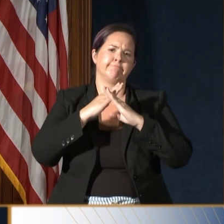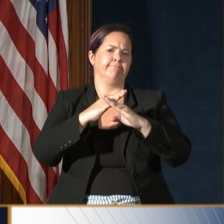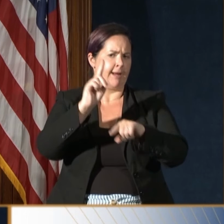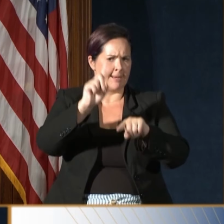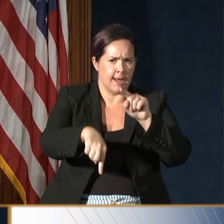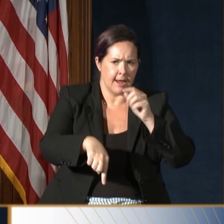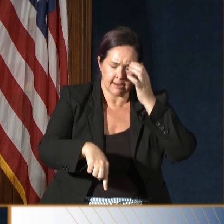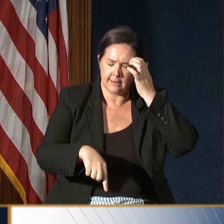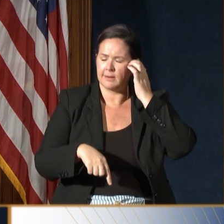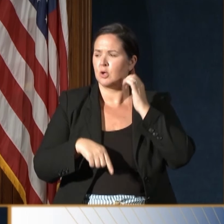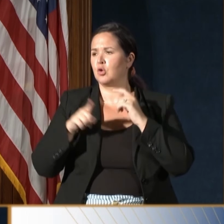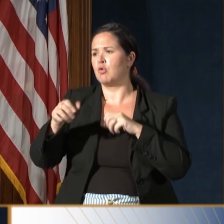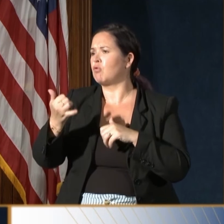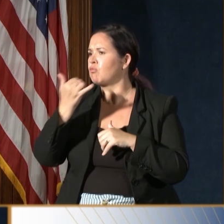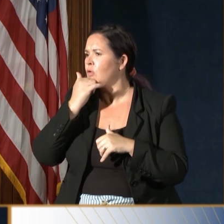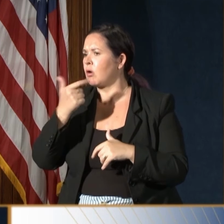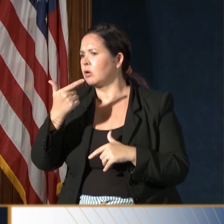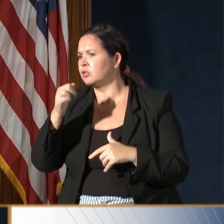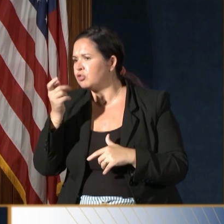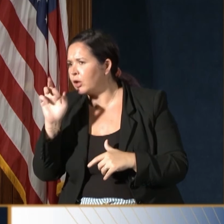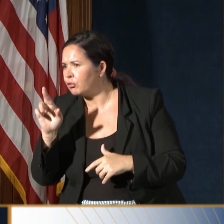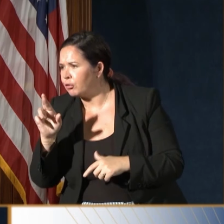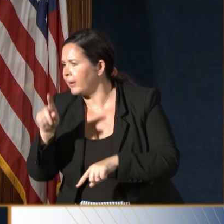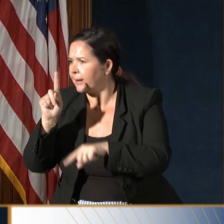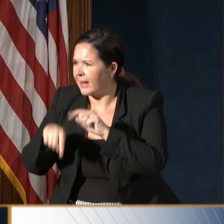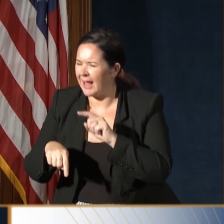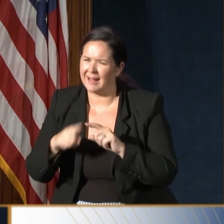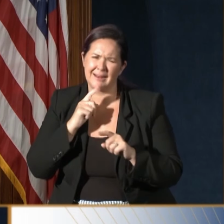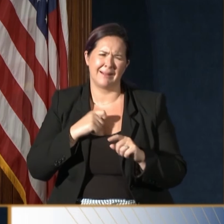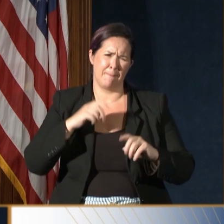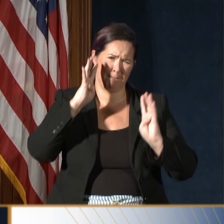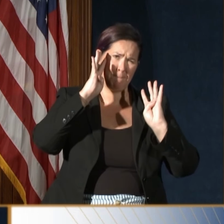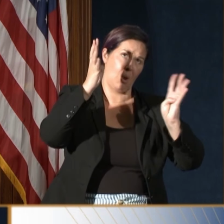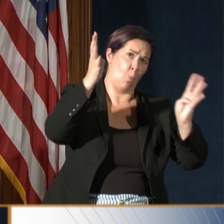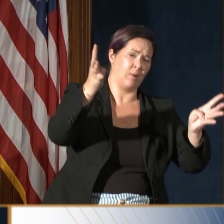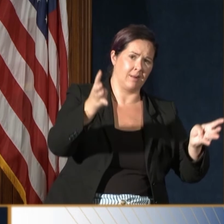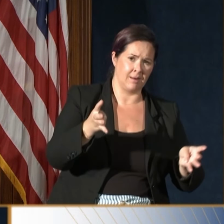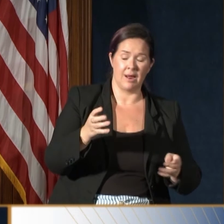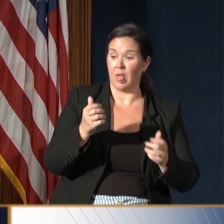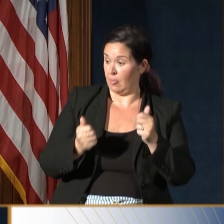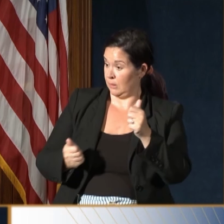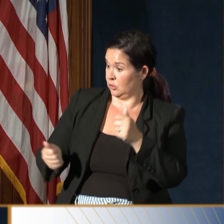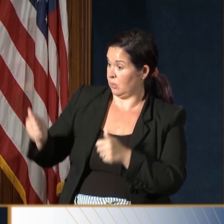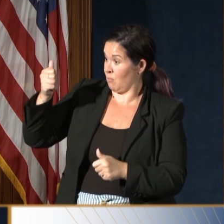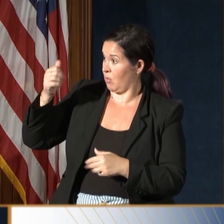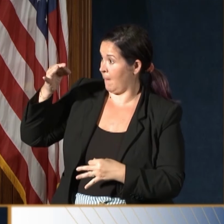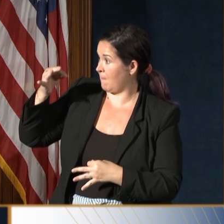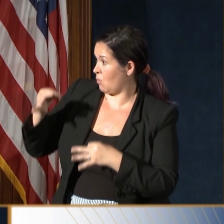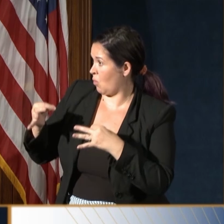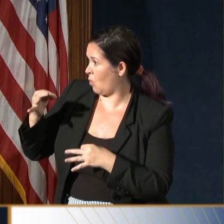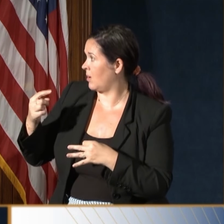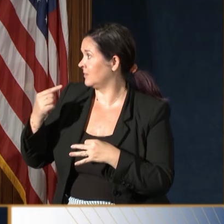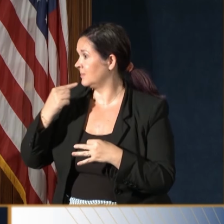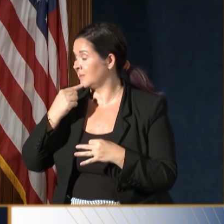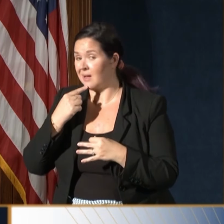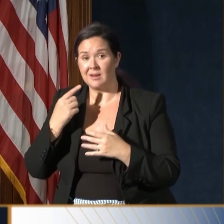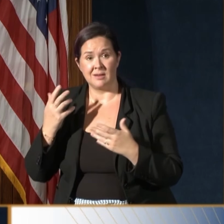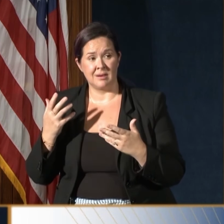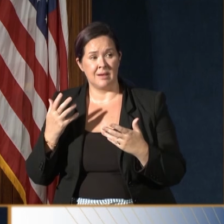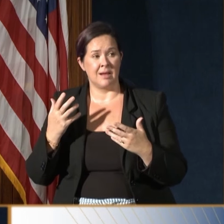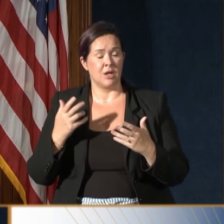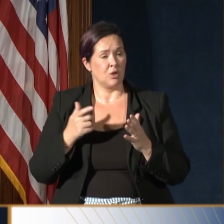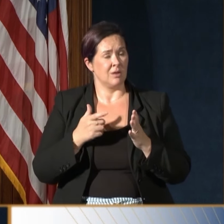wrong gender, so you're not able. Baloney. And the Supreme Court said you really had to be, not just that somebody